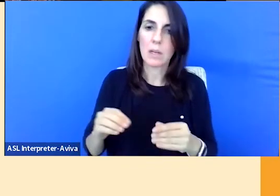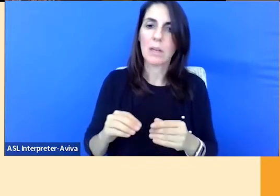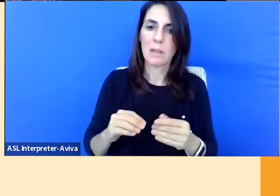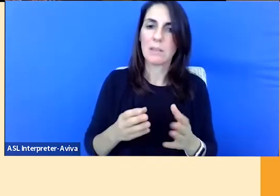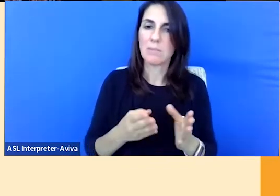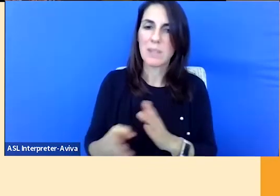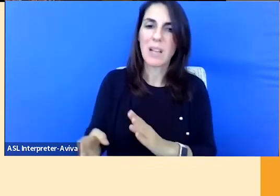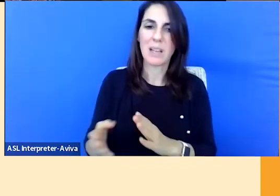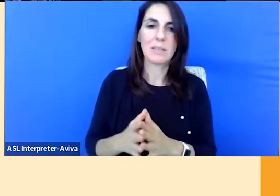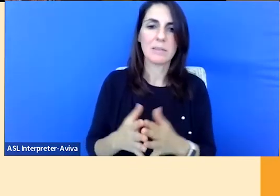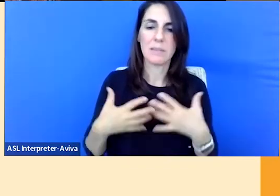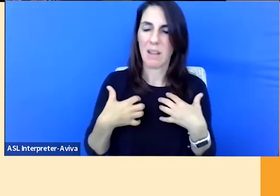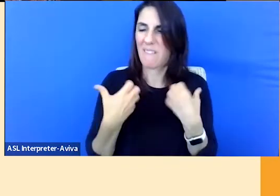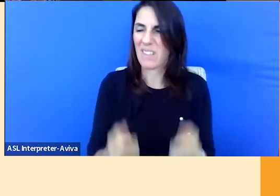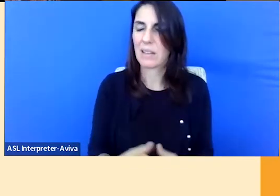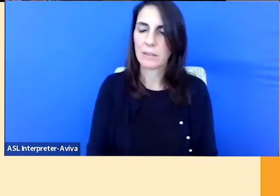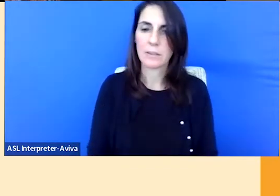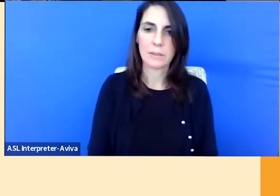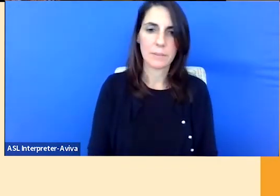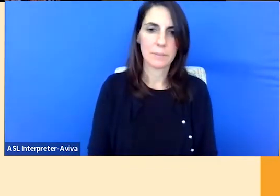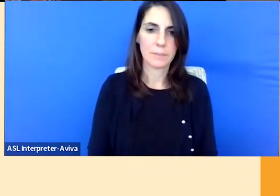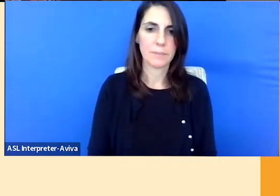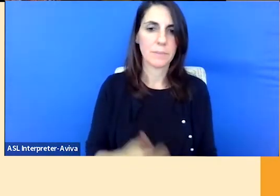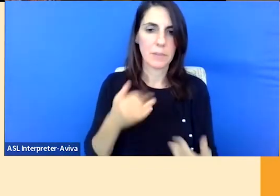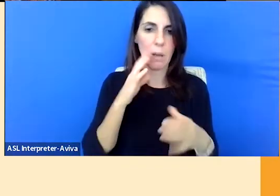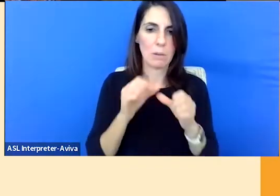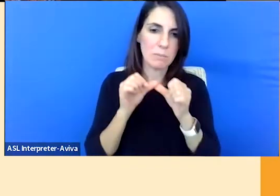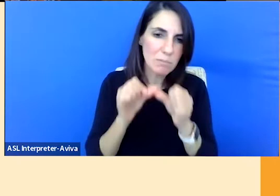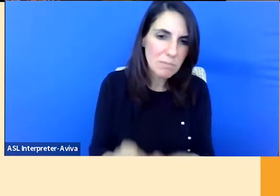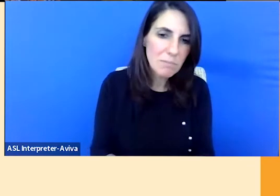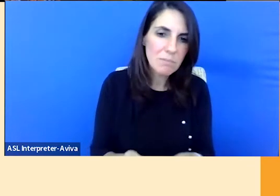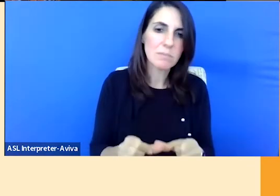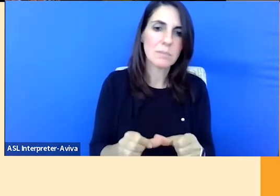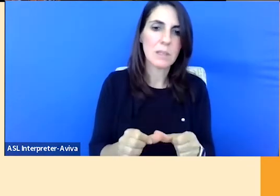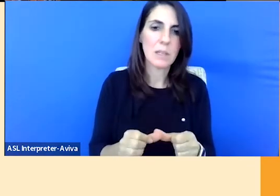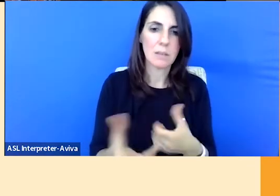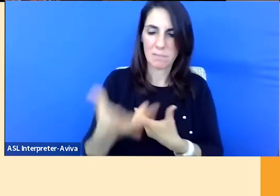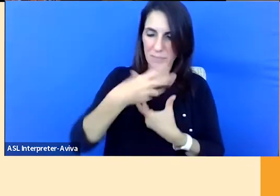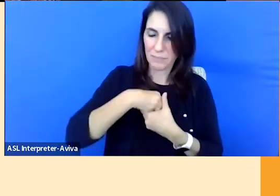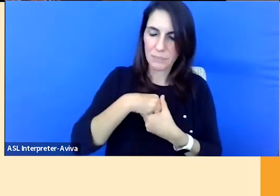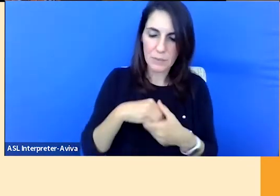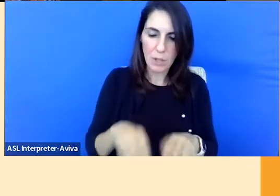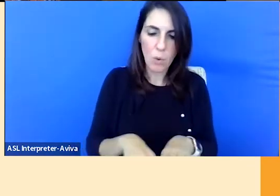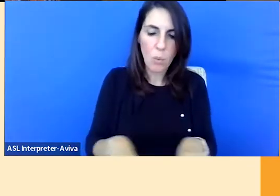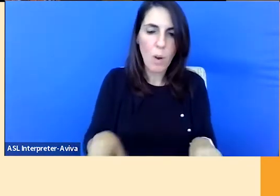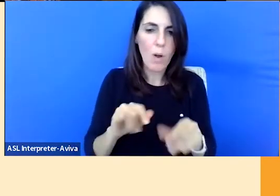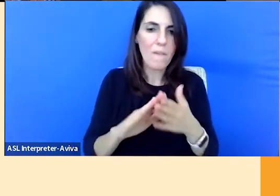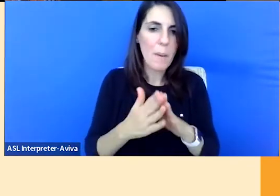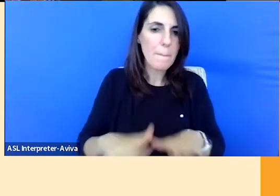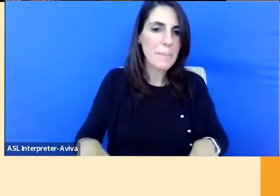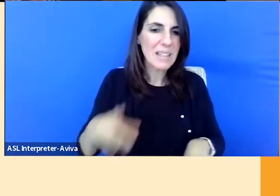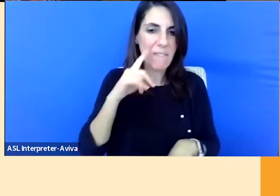May I continually cultivate the ground of peace for myself